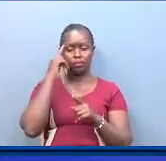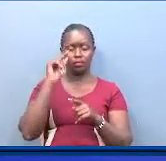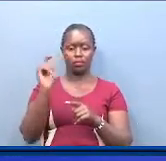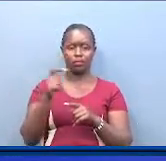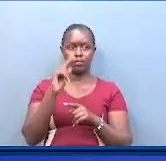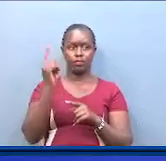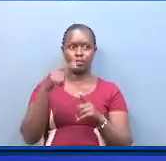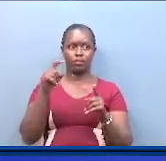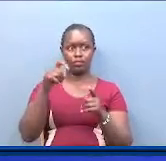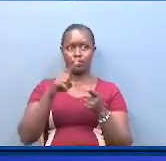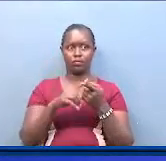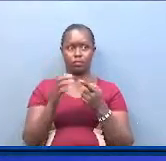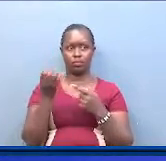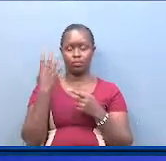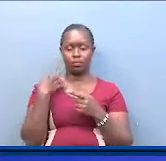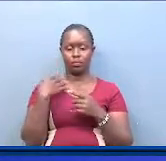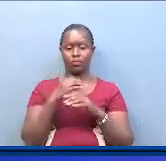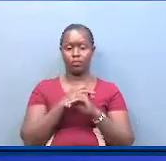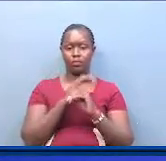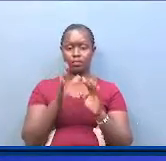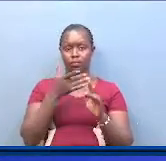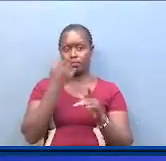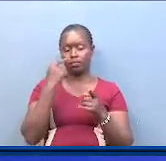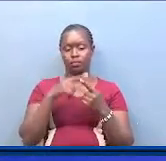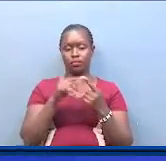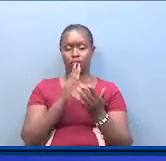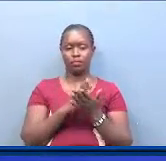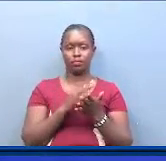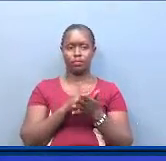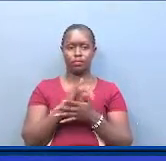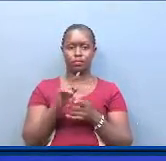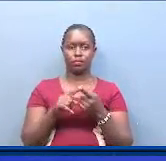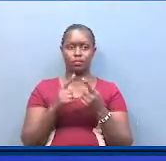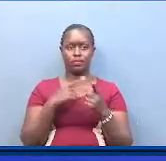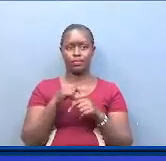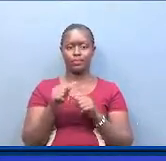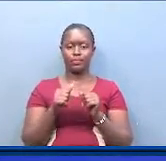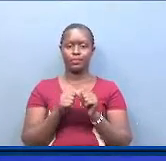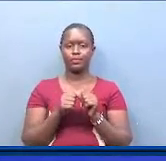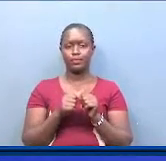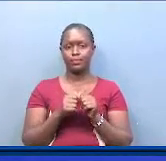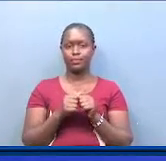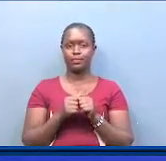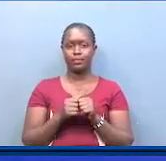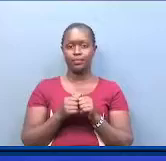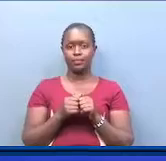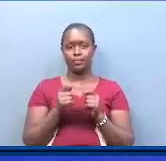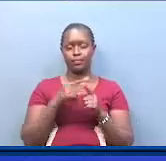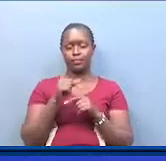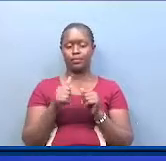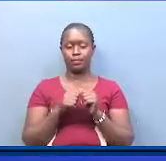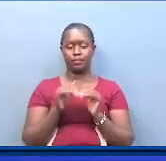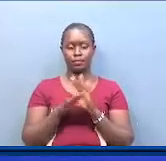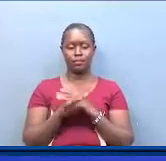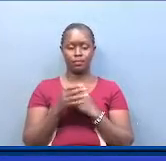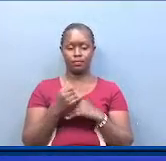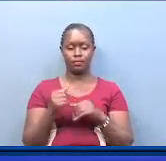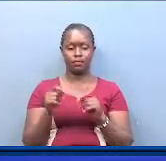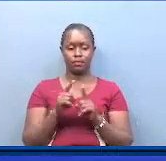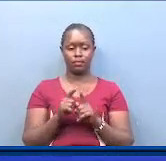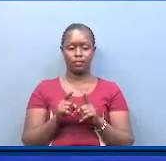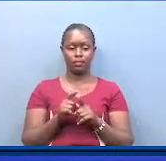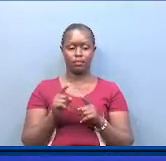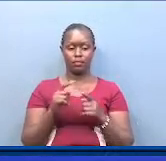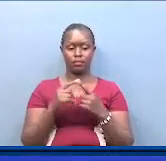Kenya Kwanza needs to understand this. It's because it is a fact. When you talk of the deputy president was